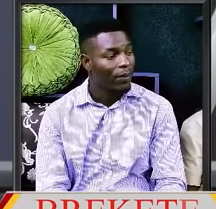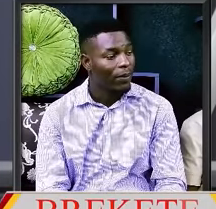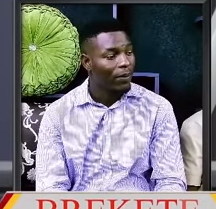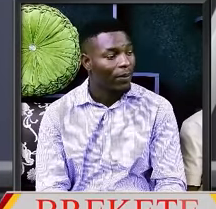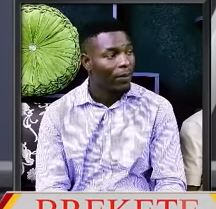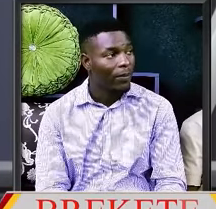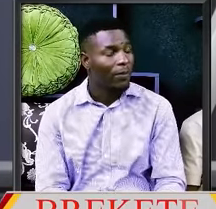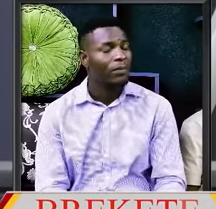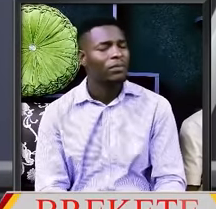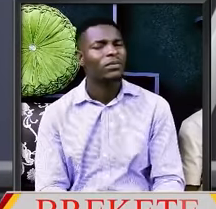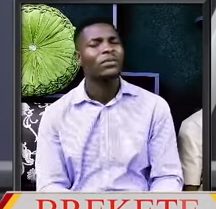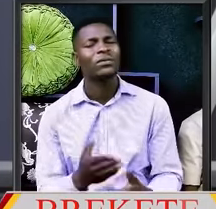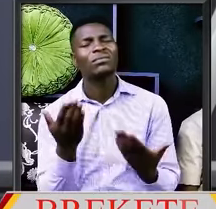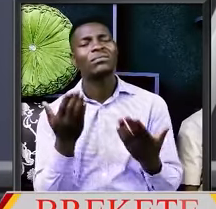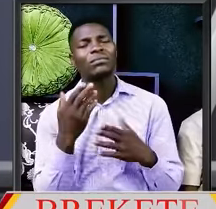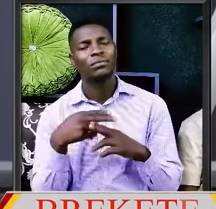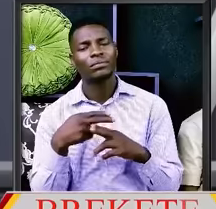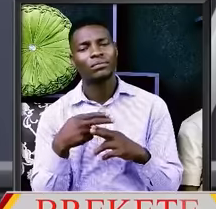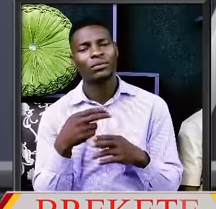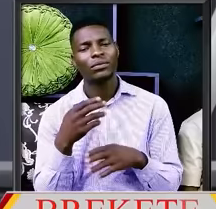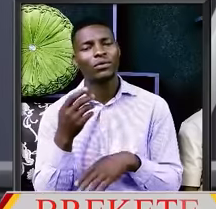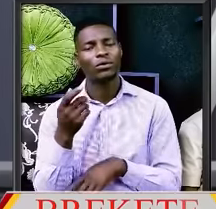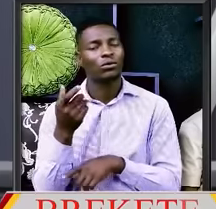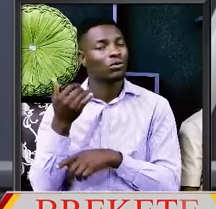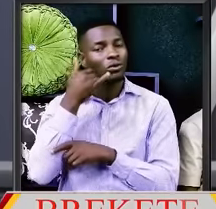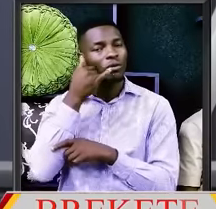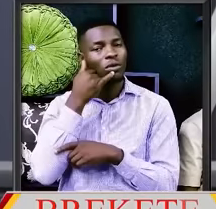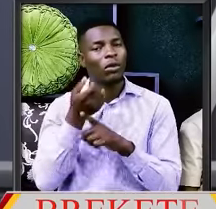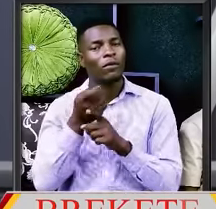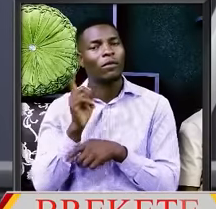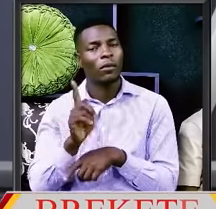Good morning. Yes, what is your name? Where you they know from, sir?